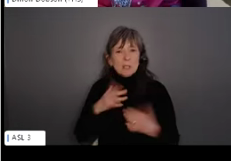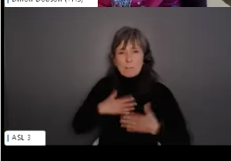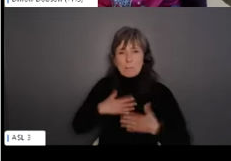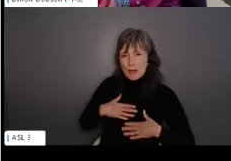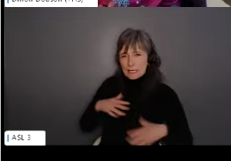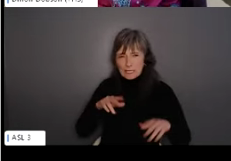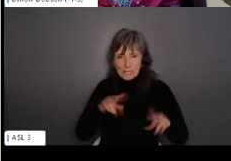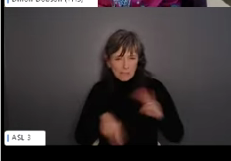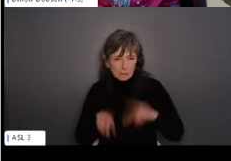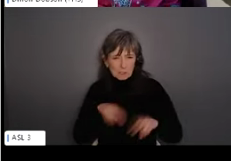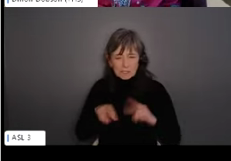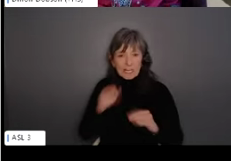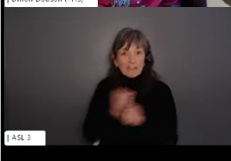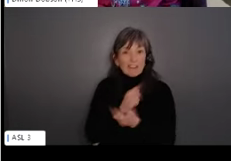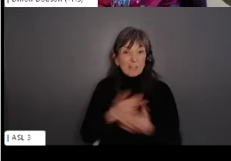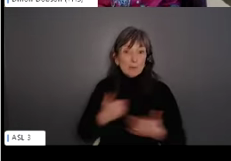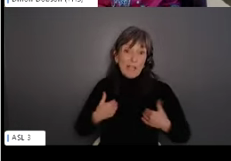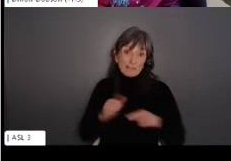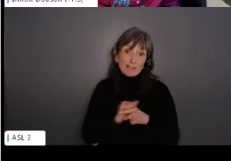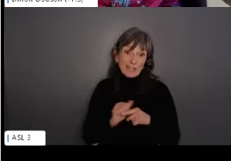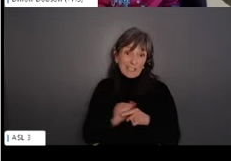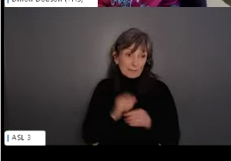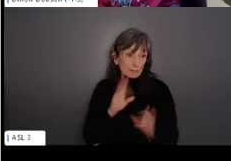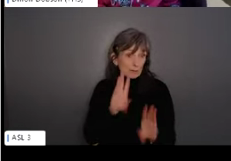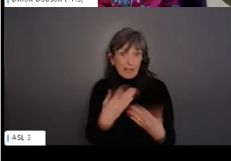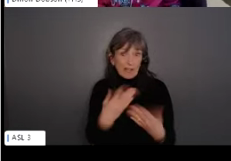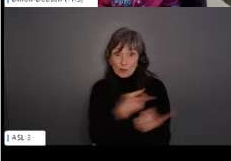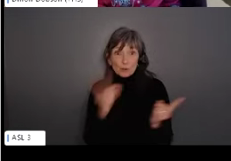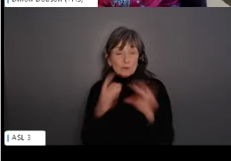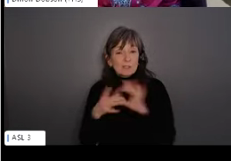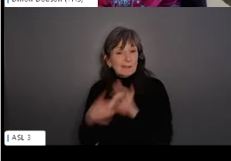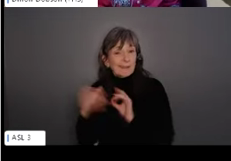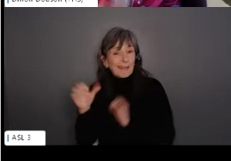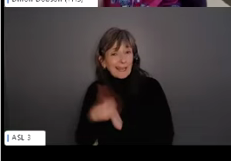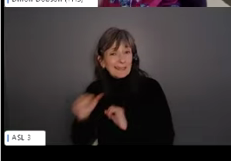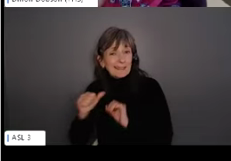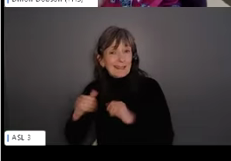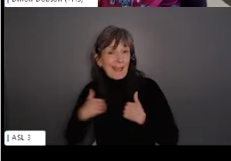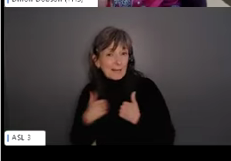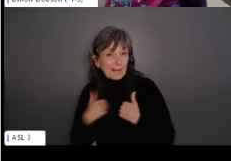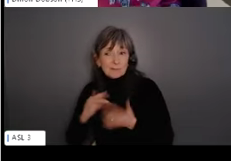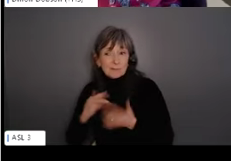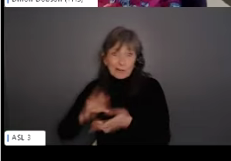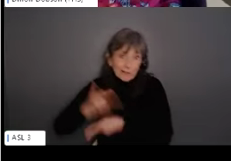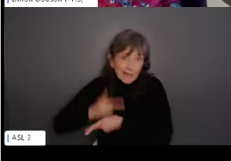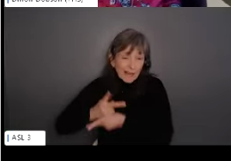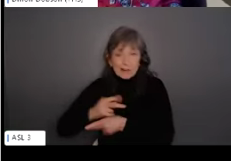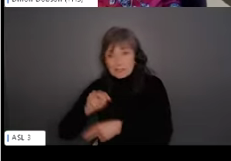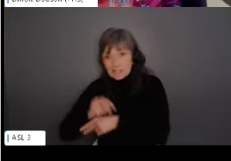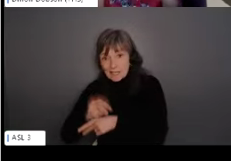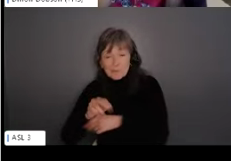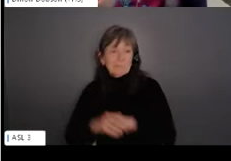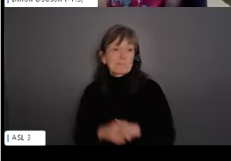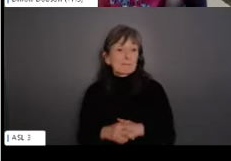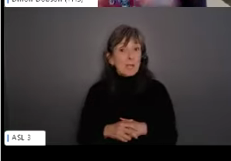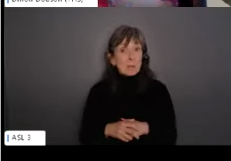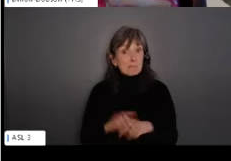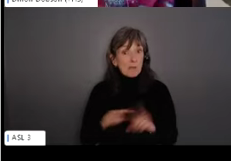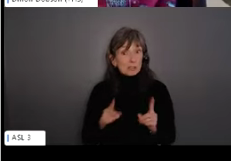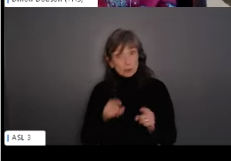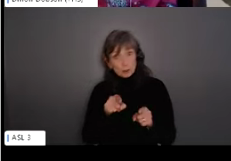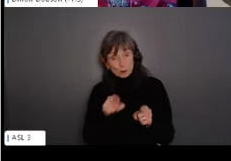you know all the legislation that is related to having animals or the medical care, but we can harness you with that information so that you can